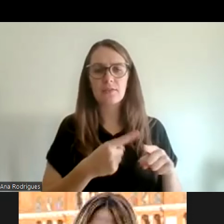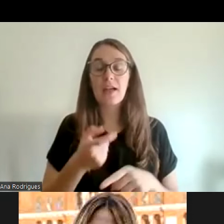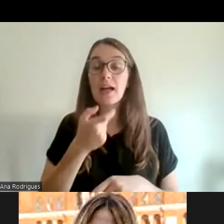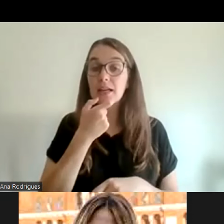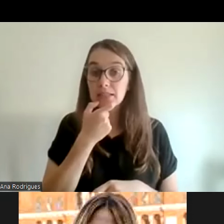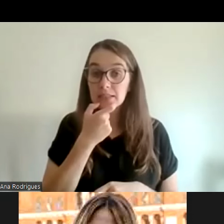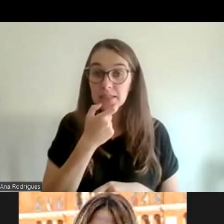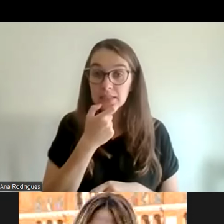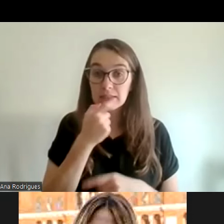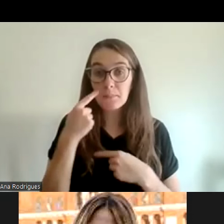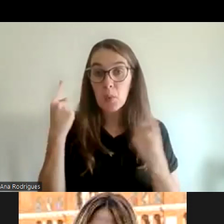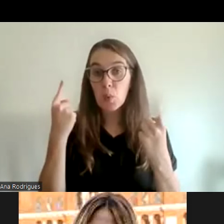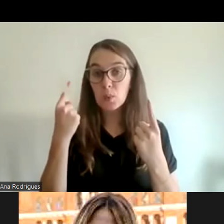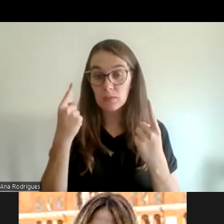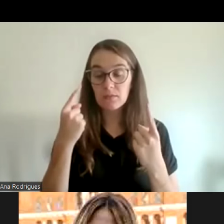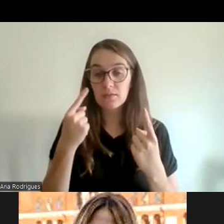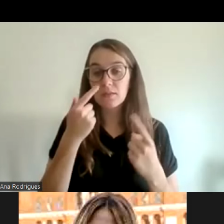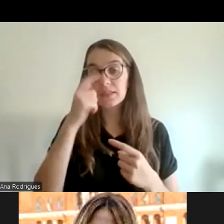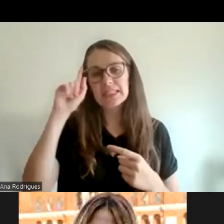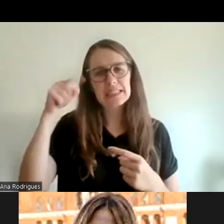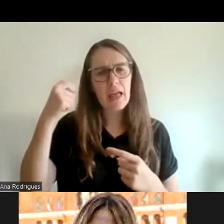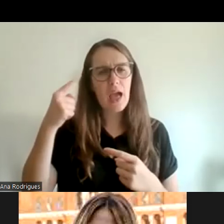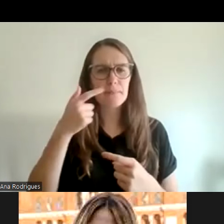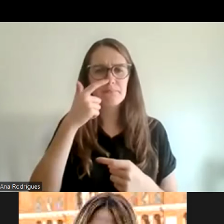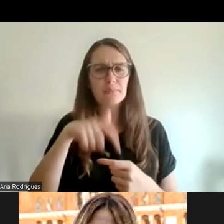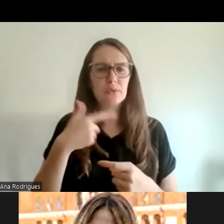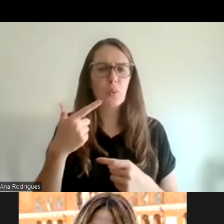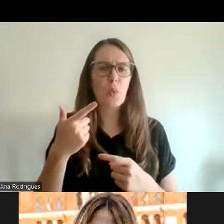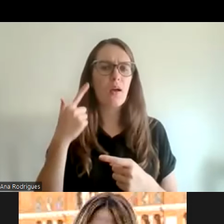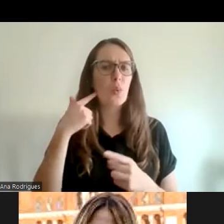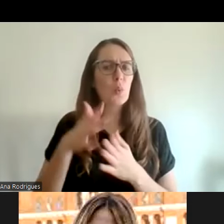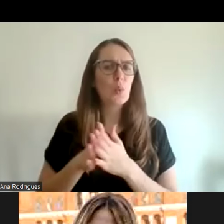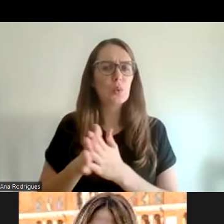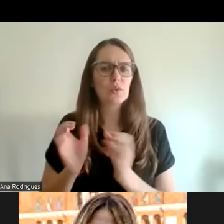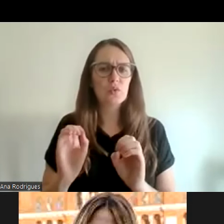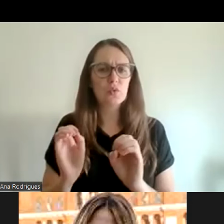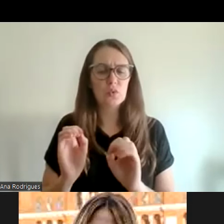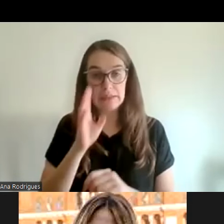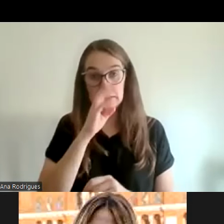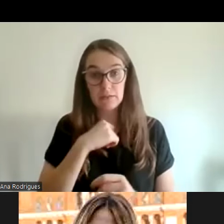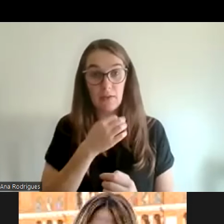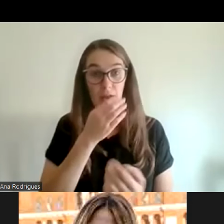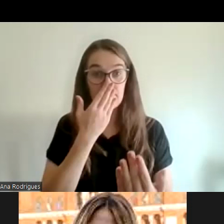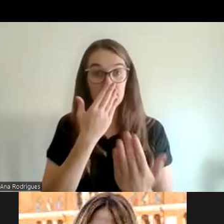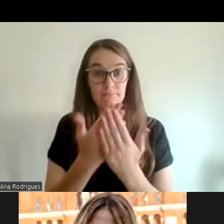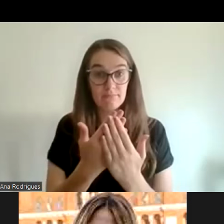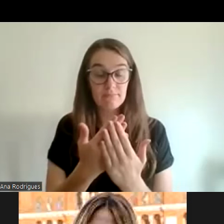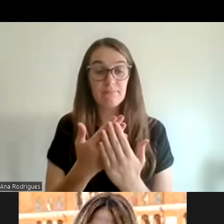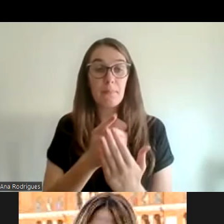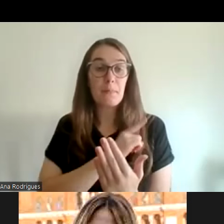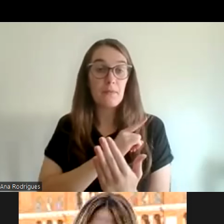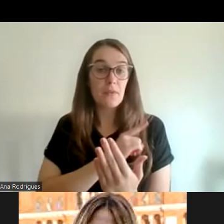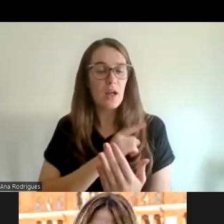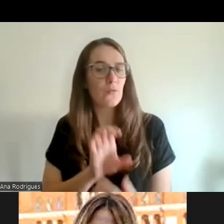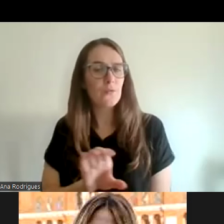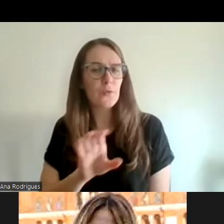of public and when they know that they're going to be instrumentalized, and if you speak to them in a personal, private